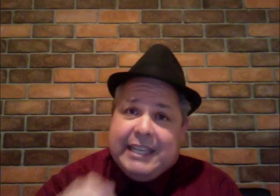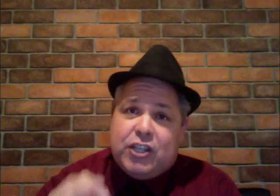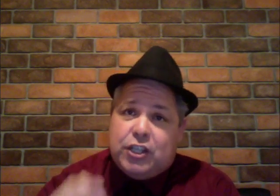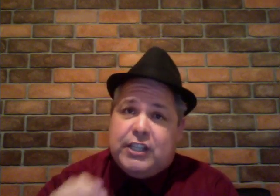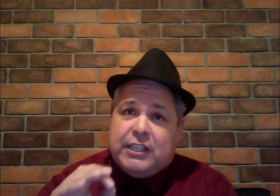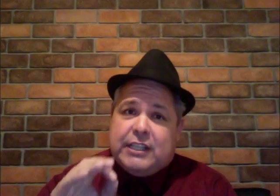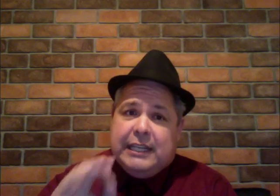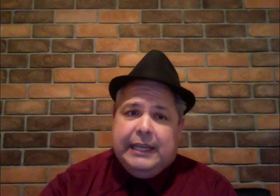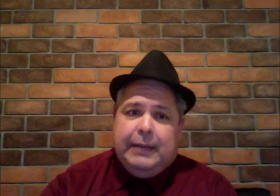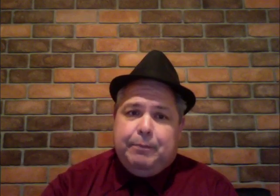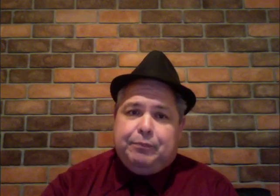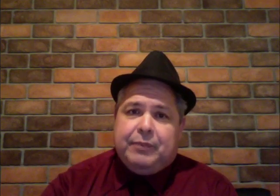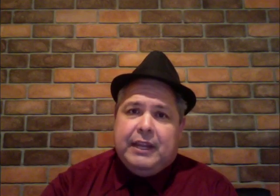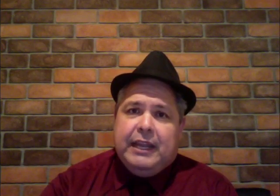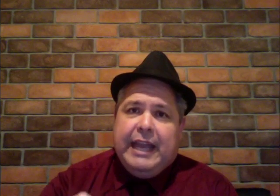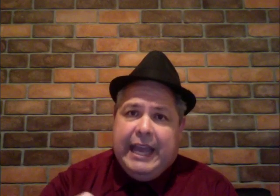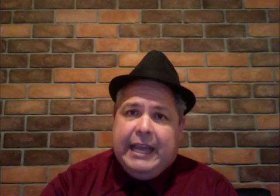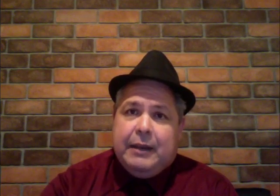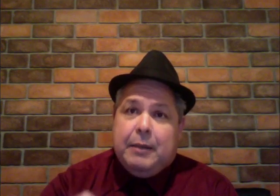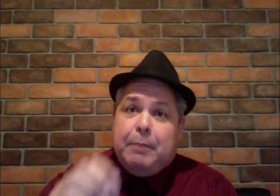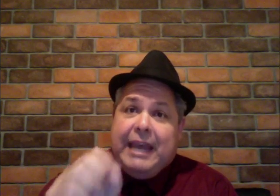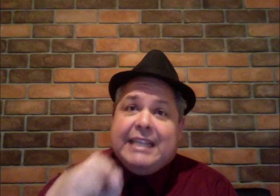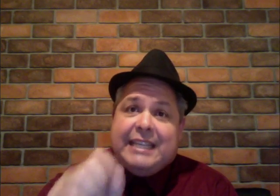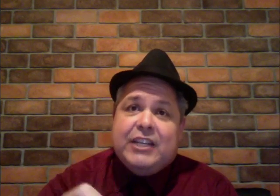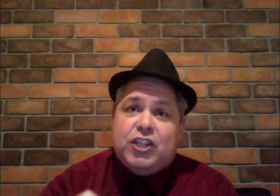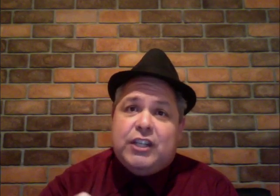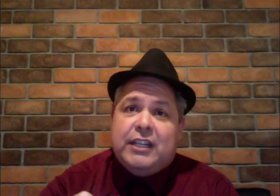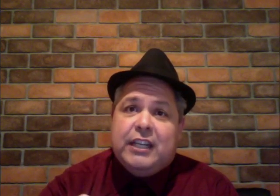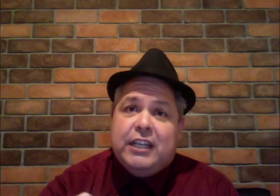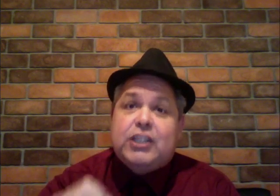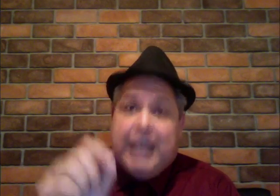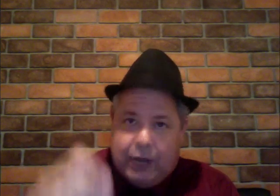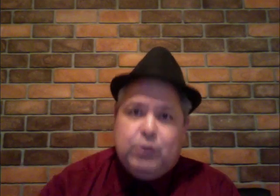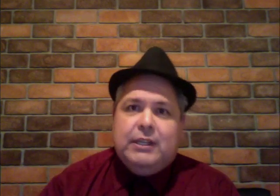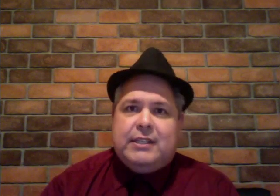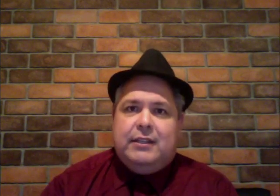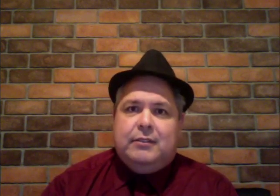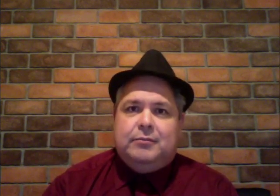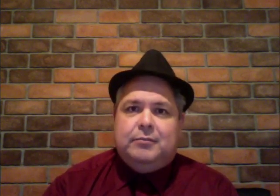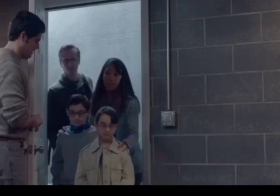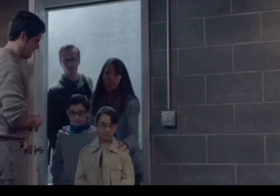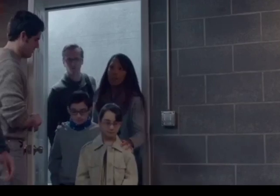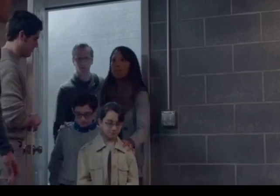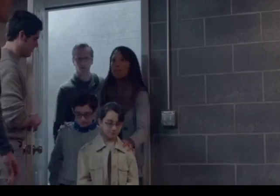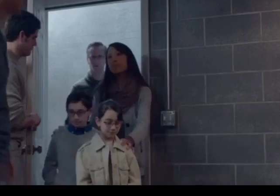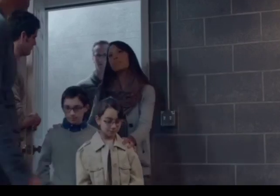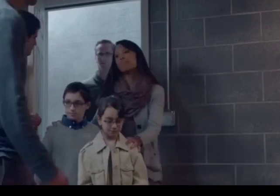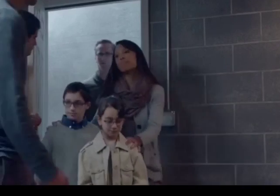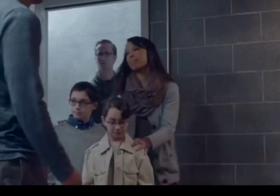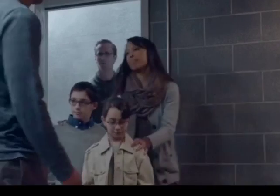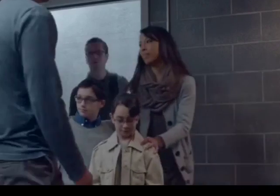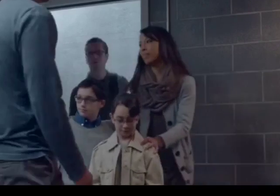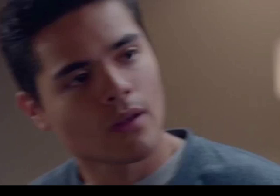pay attention to this clip and pay attention to how you listen.